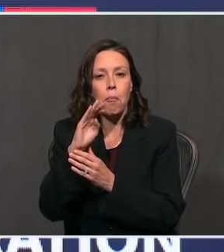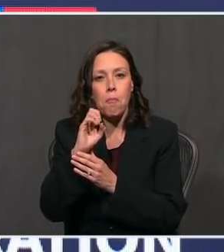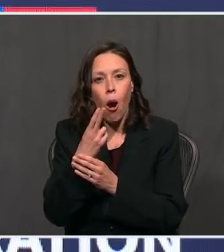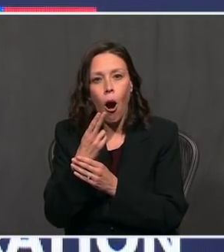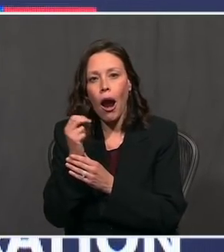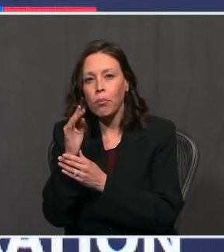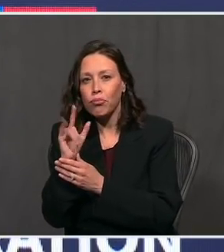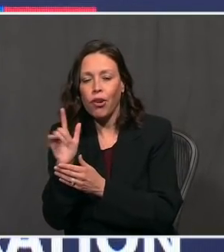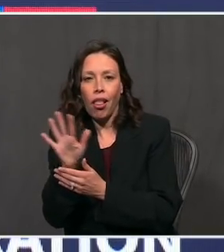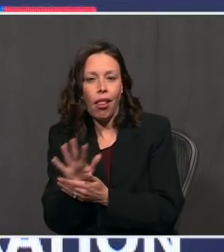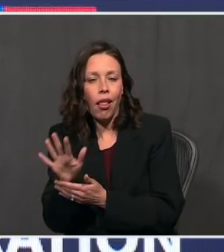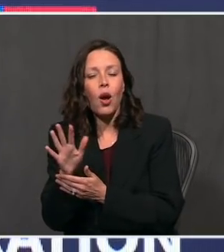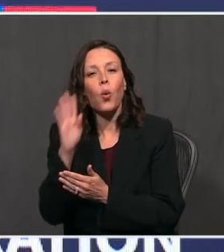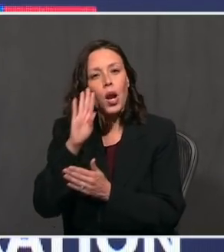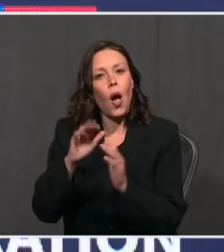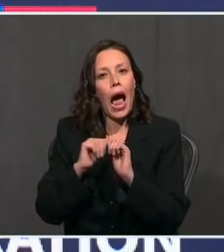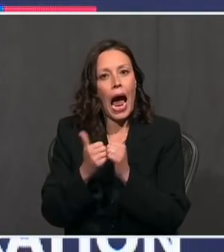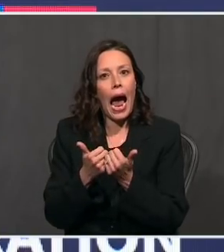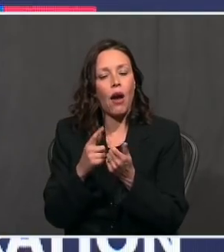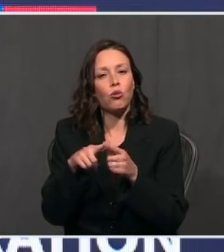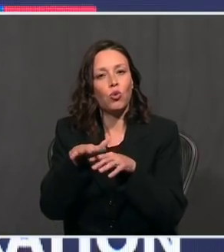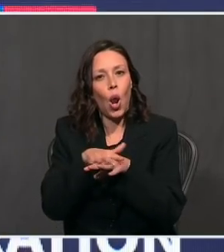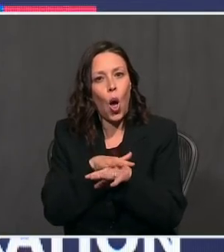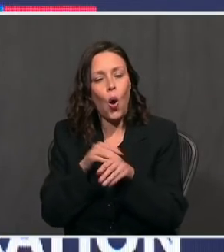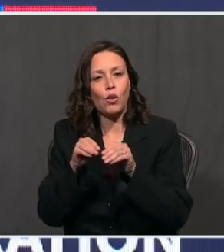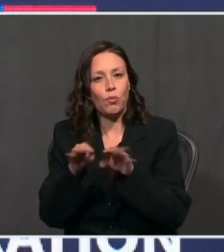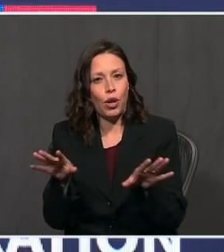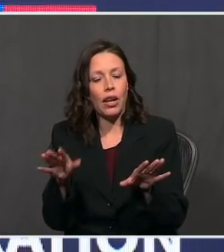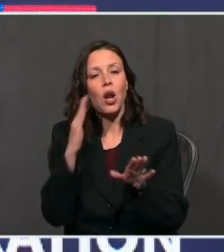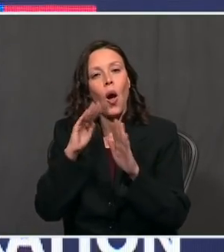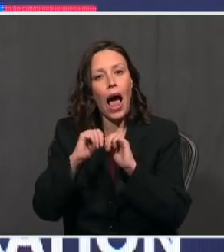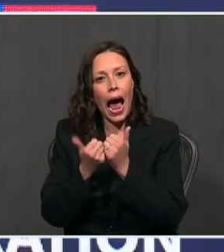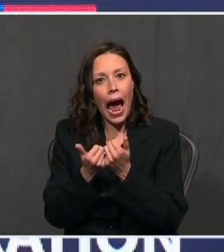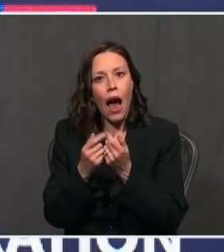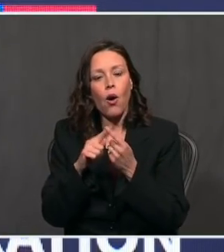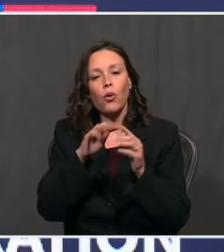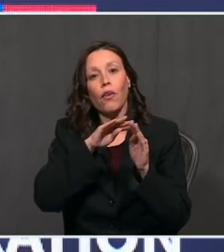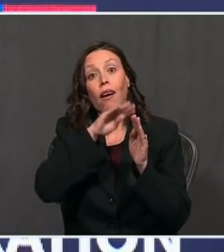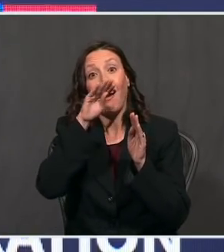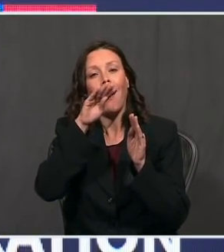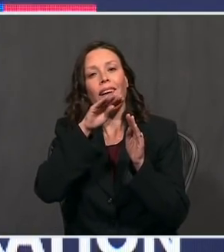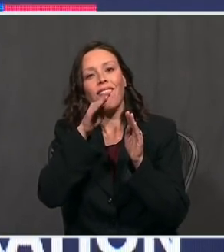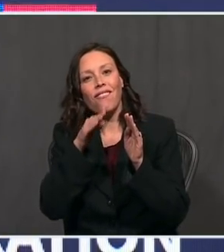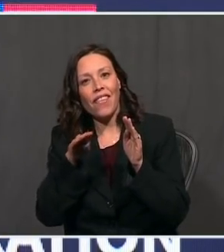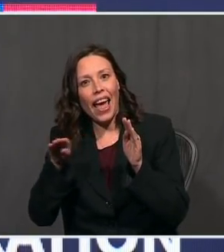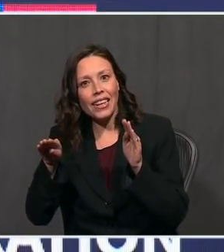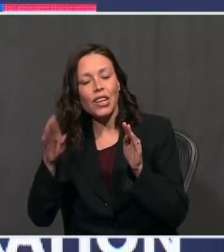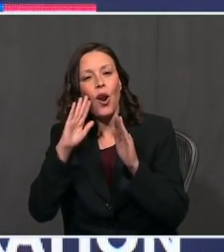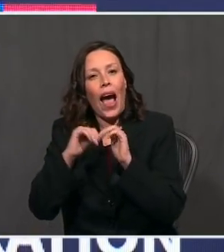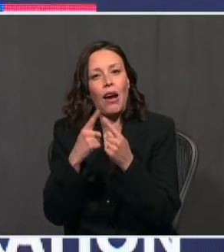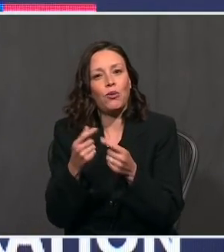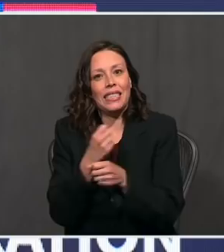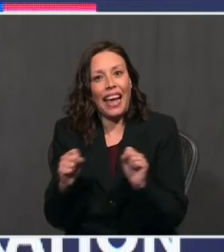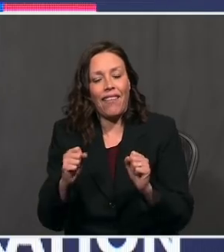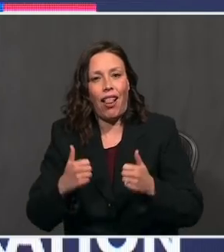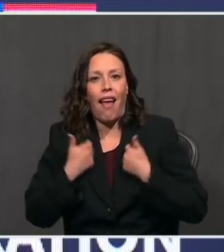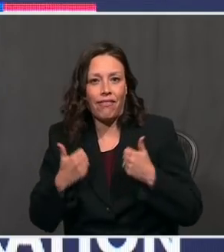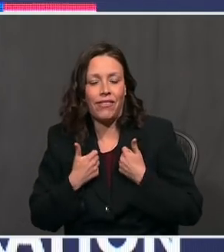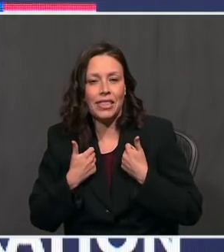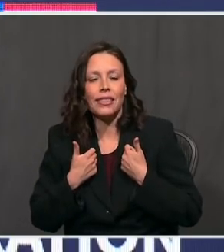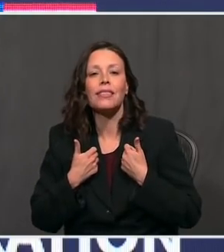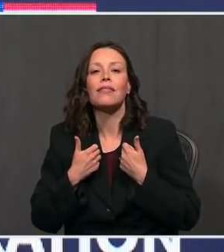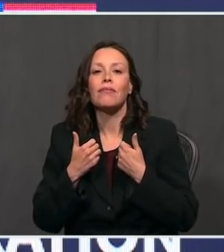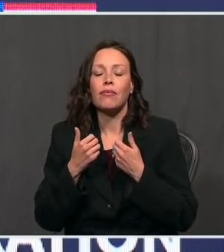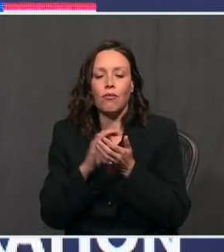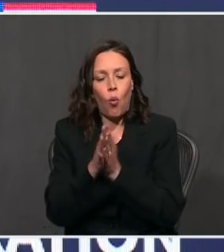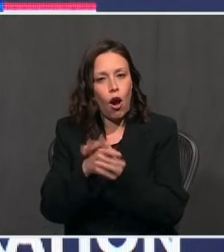and April, we know how to slow the spread. We know how to flatten the curve. We know how to save lives. Practice